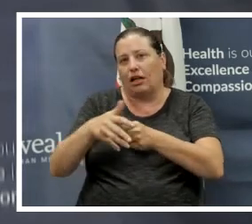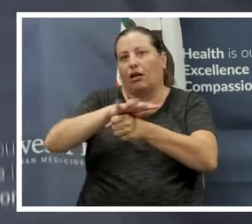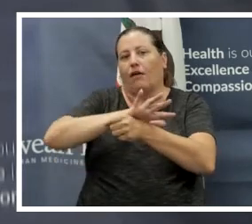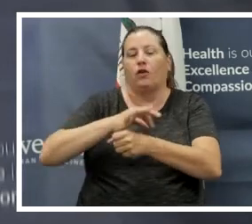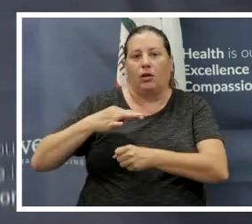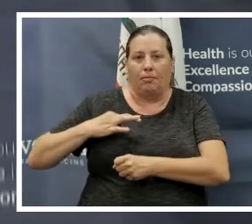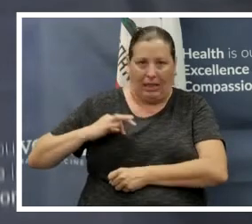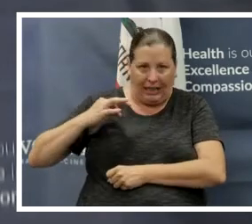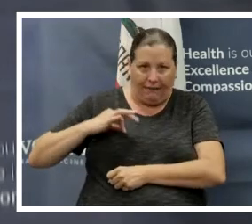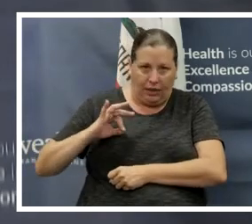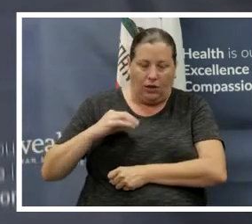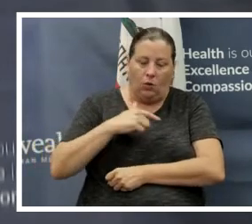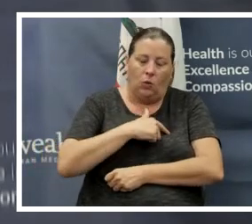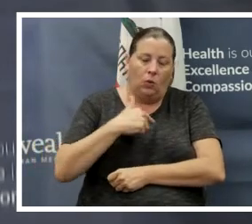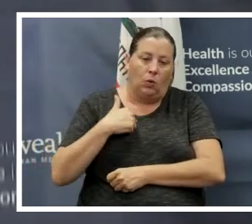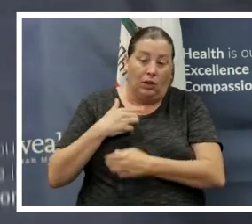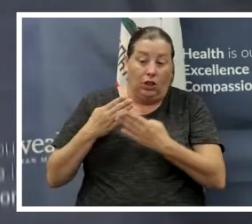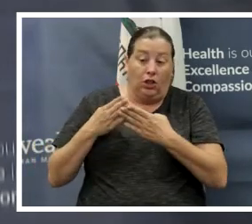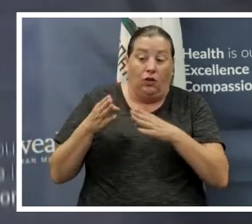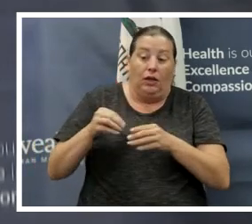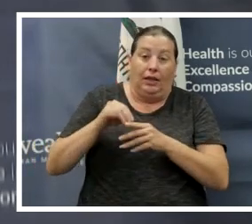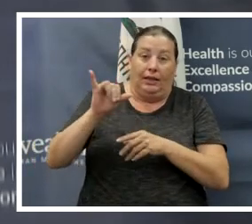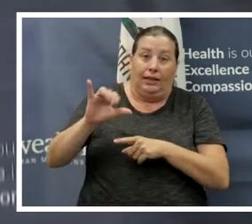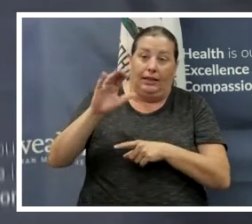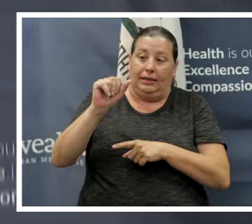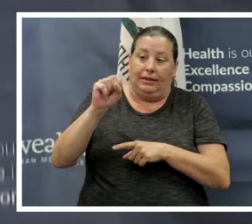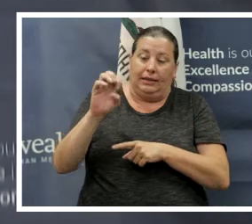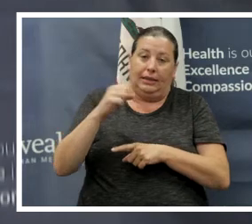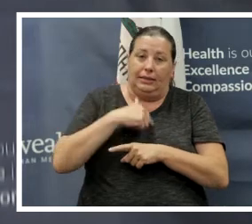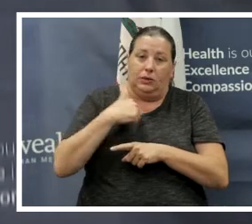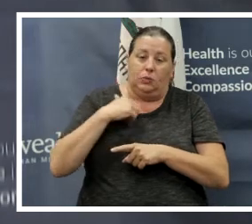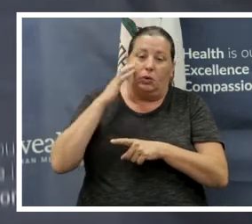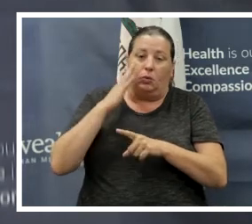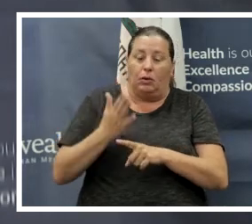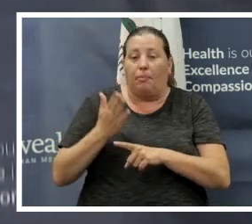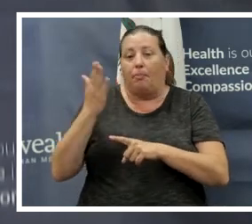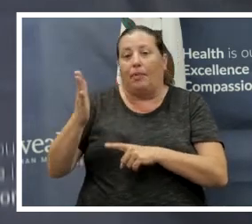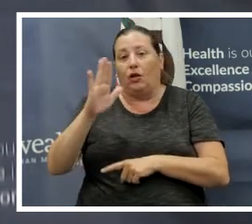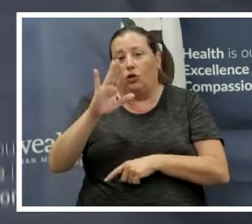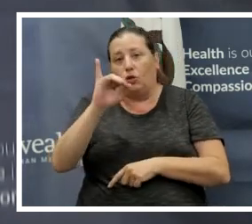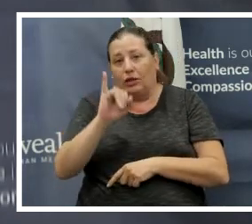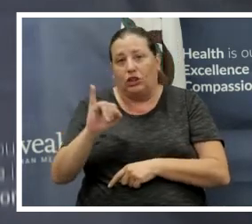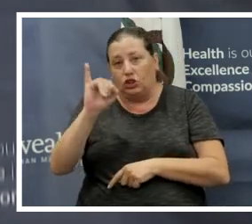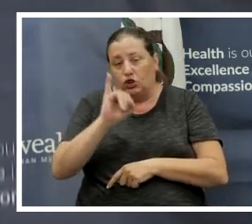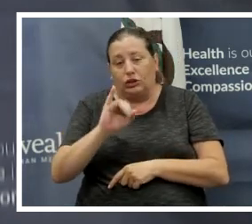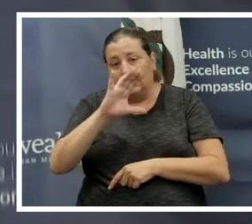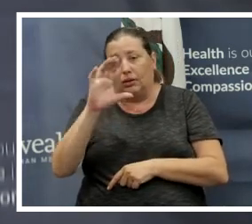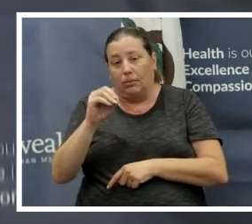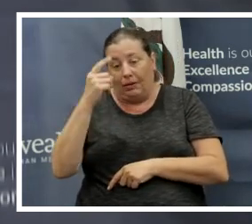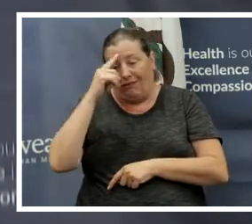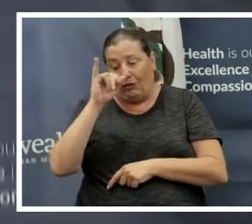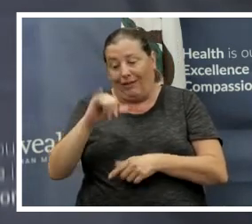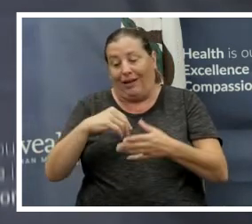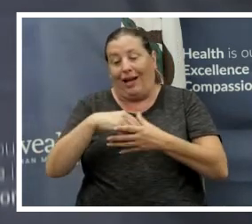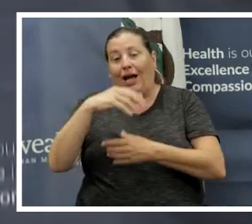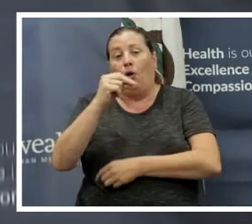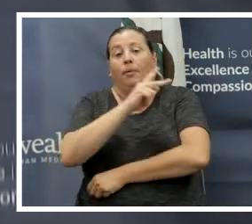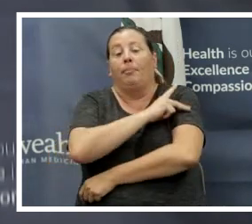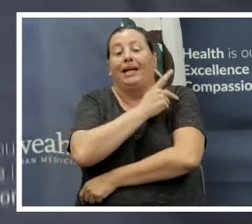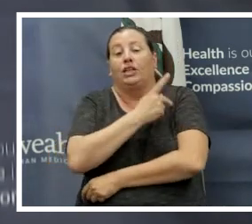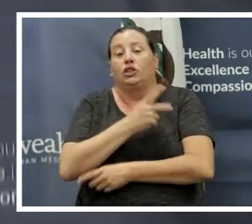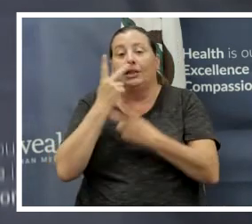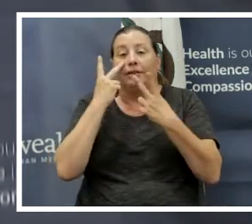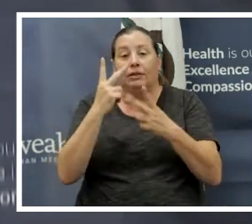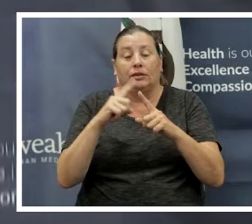benefit. We generally, in that case, we would bill your insurance company for that outpatient visit, no charge for